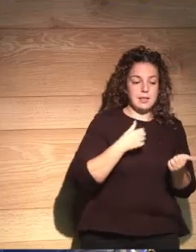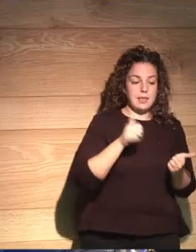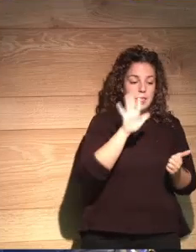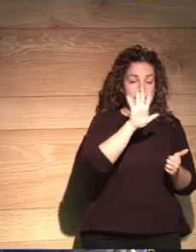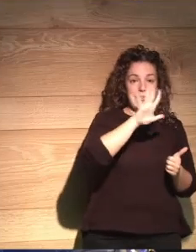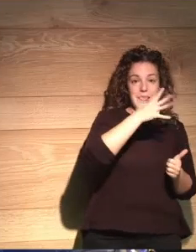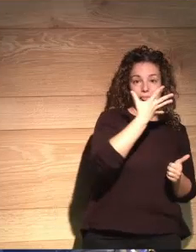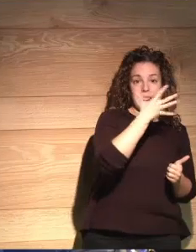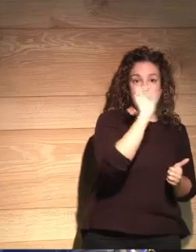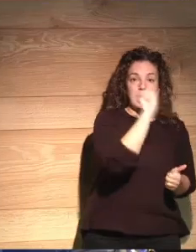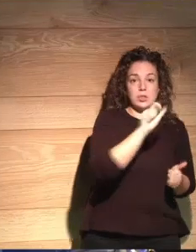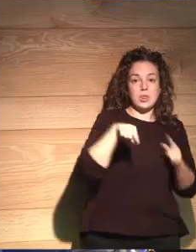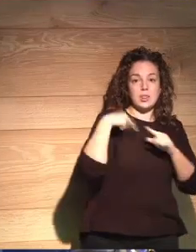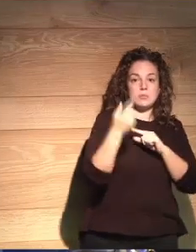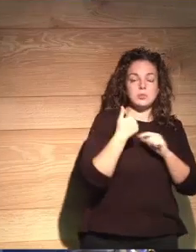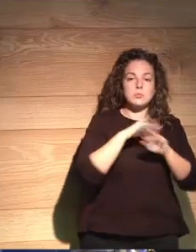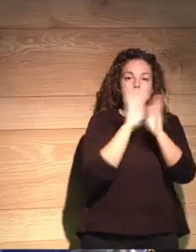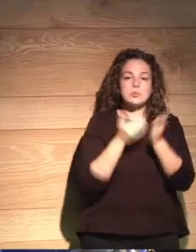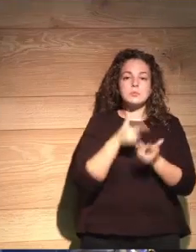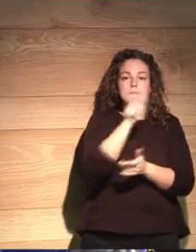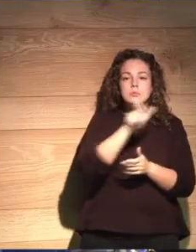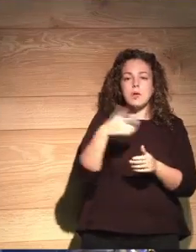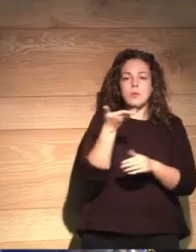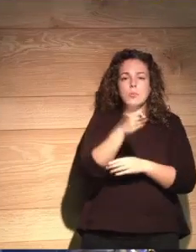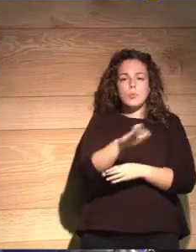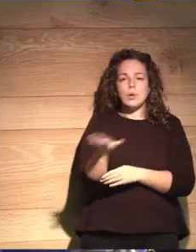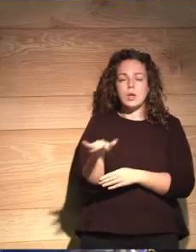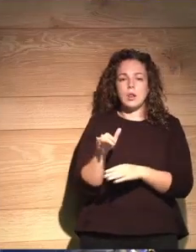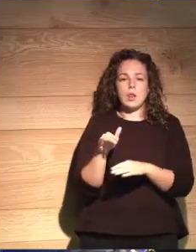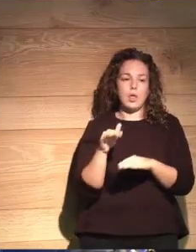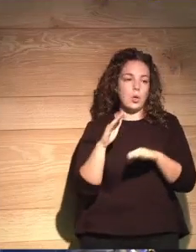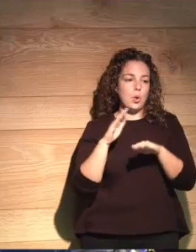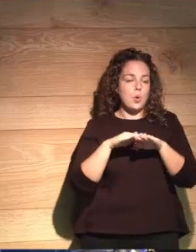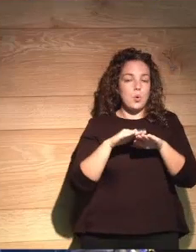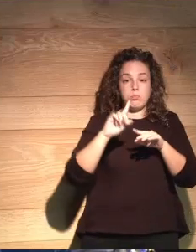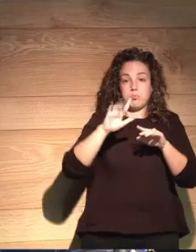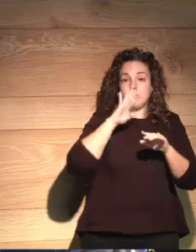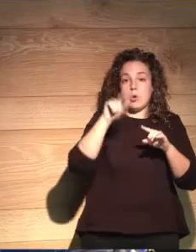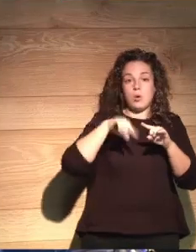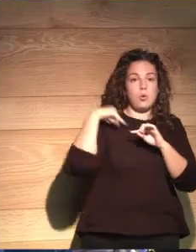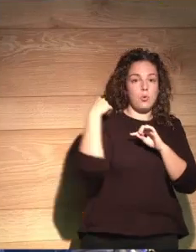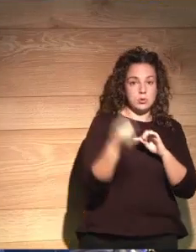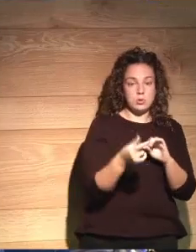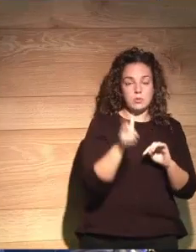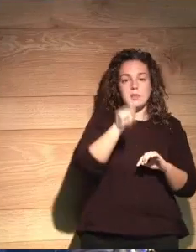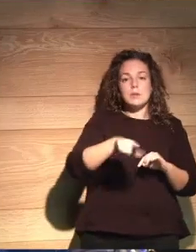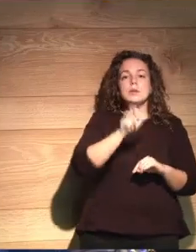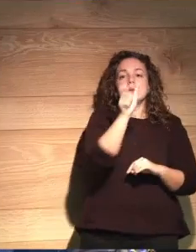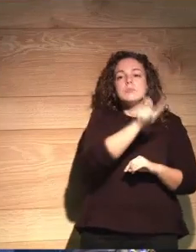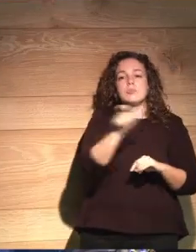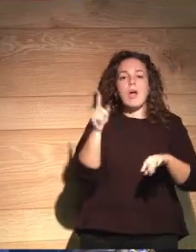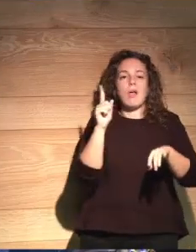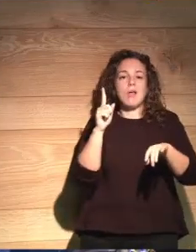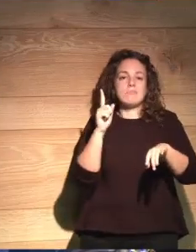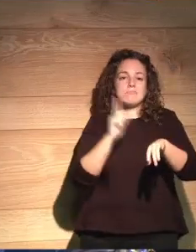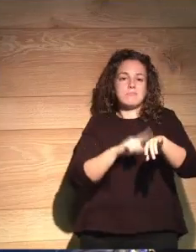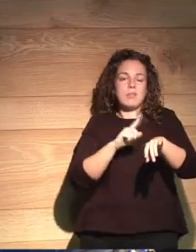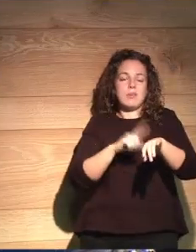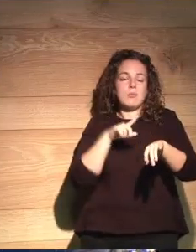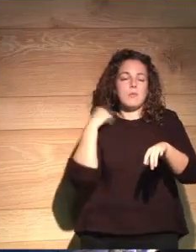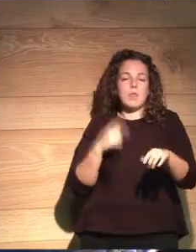Cars, for example, just started, and then 50 years after their appearance, all the cities were using cars or were having